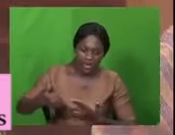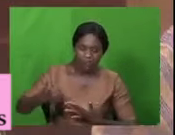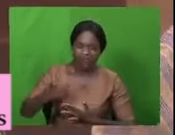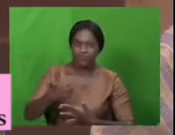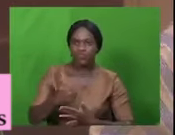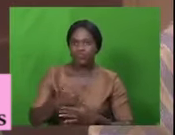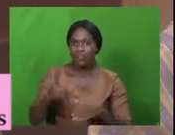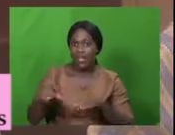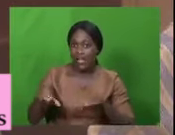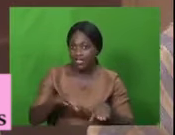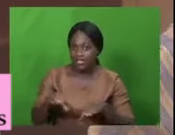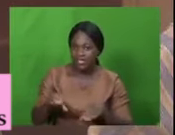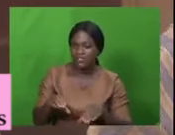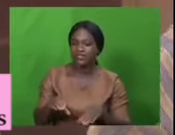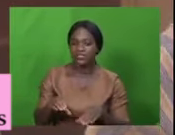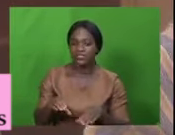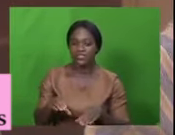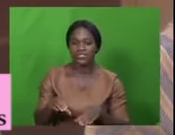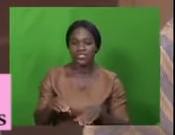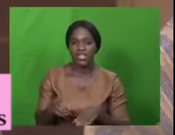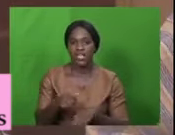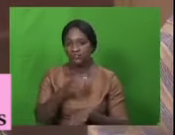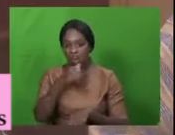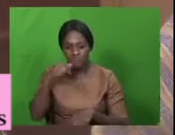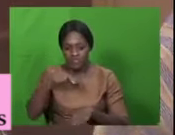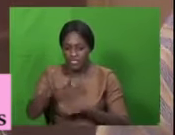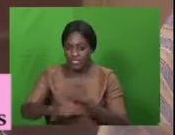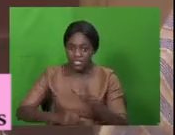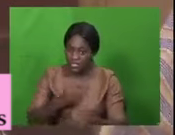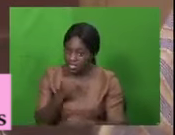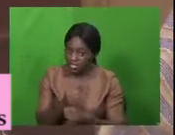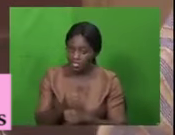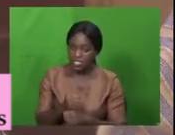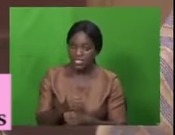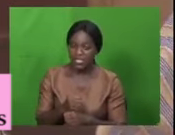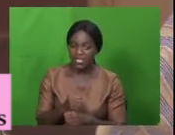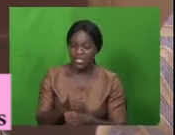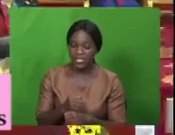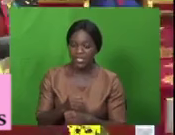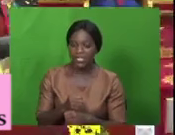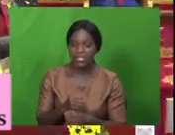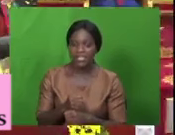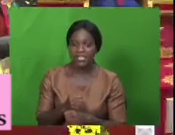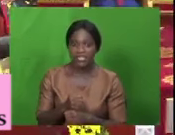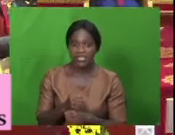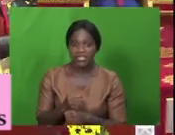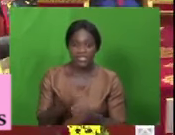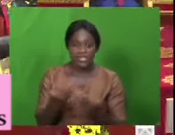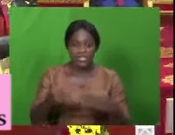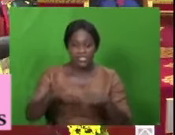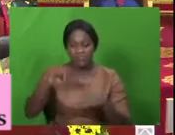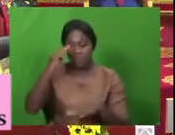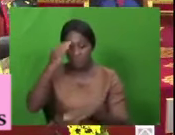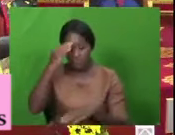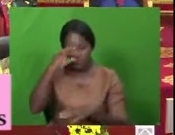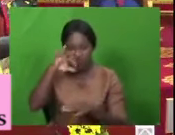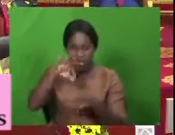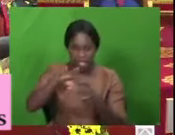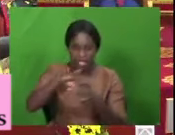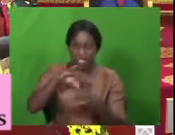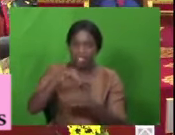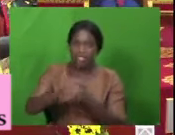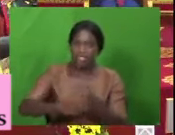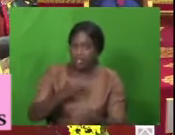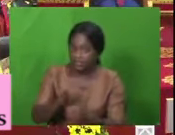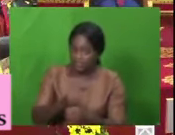also improved the outlook for this year, notwithstanding the fact that it is an election year, unquote.